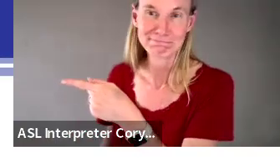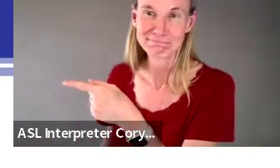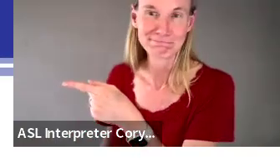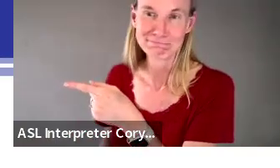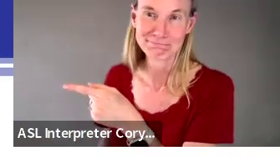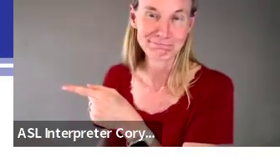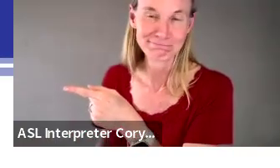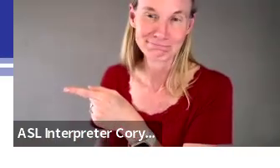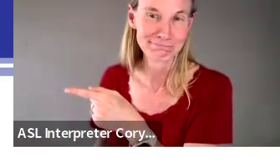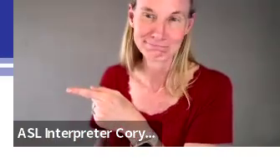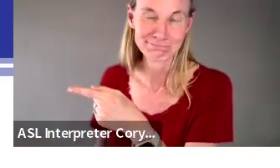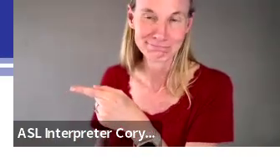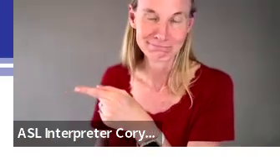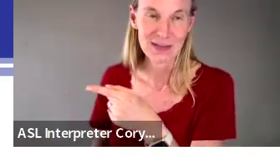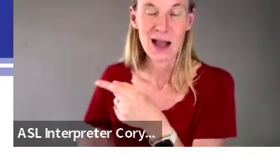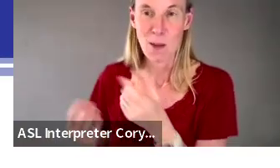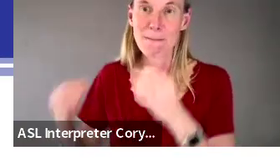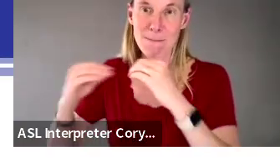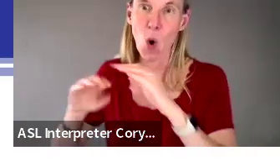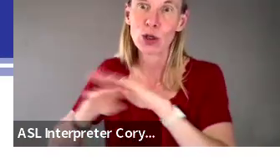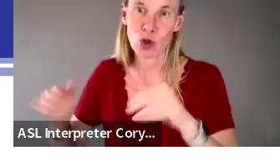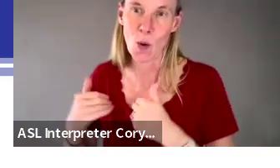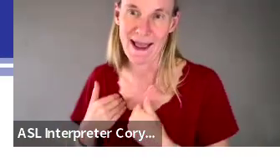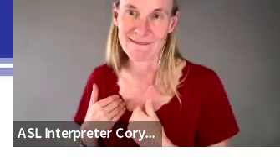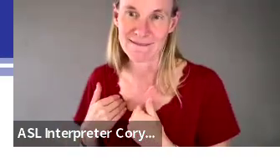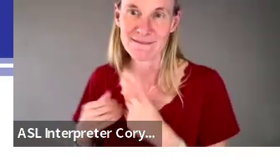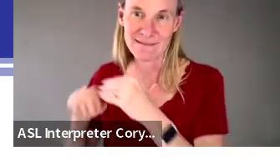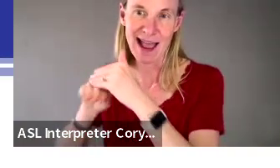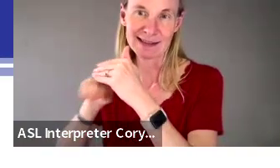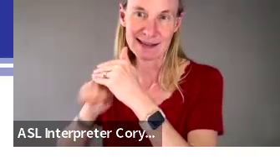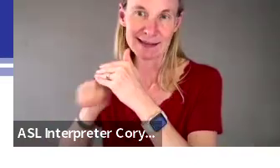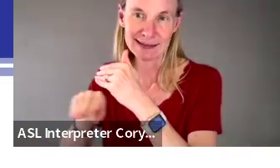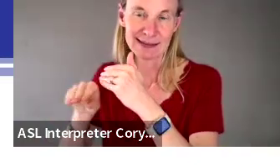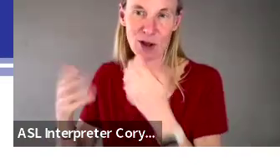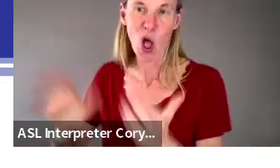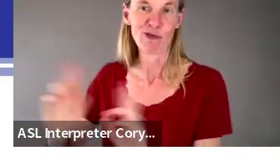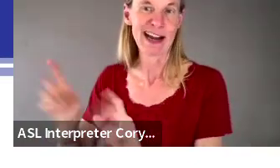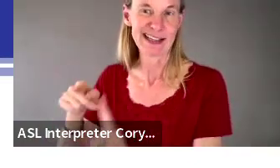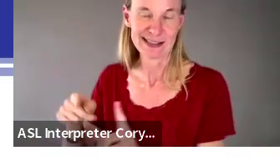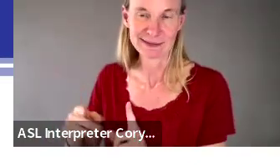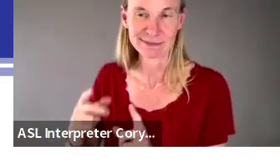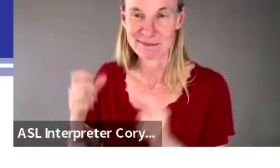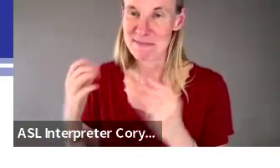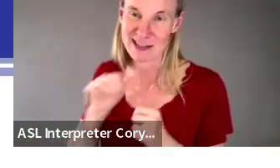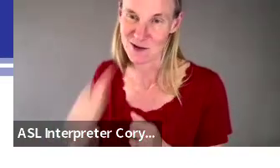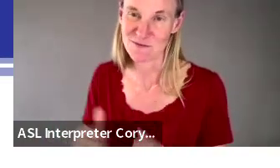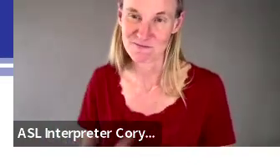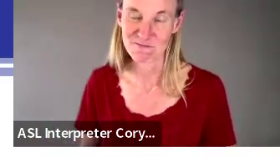devices, but many more devices do not have built-in accessibility solutions.